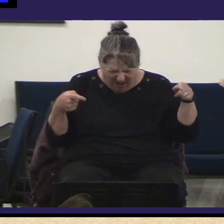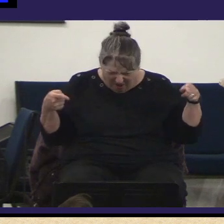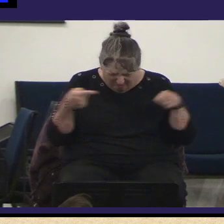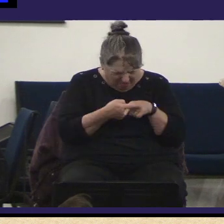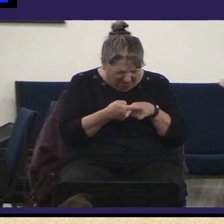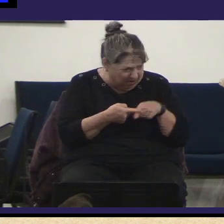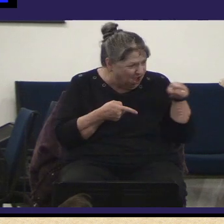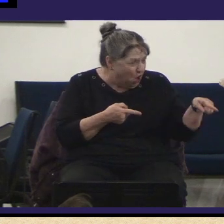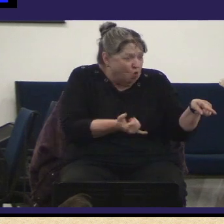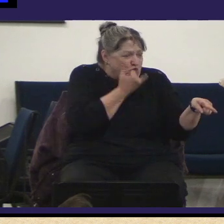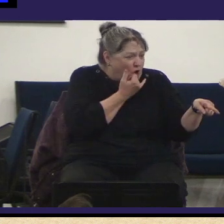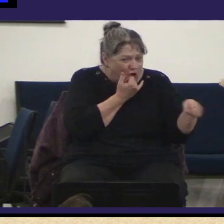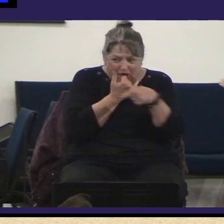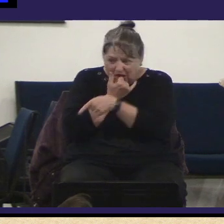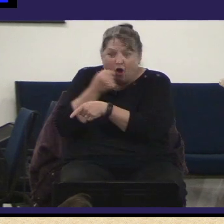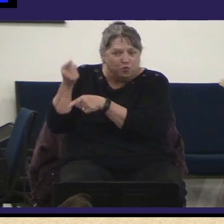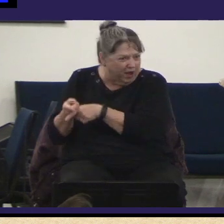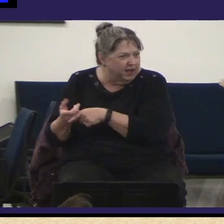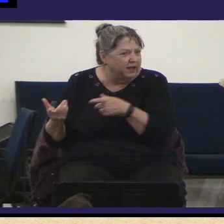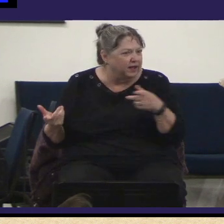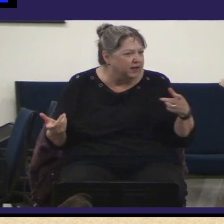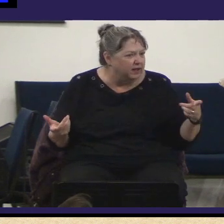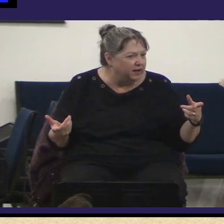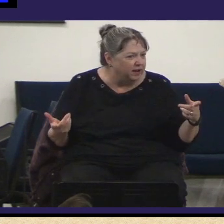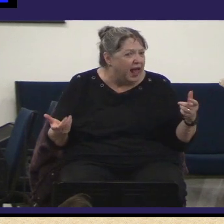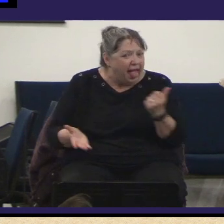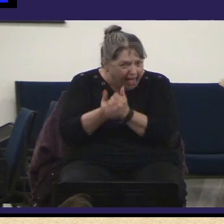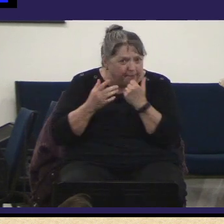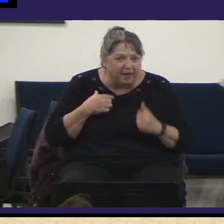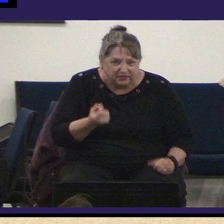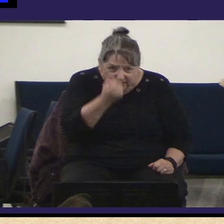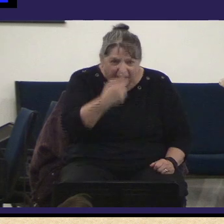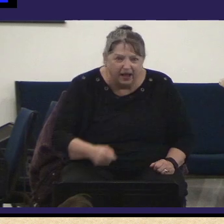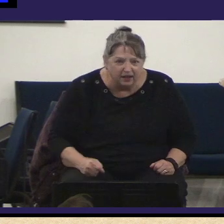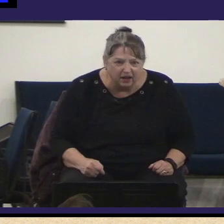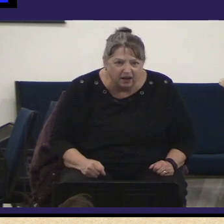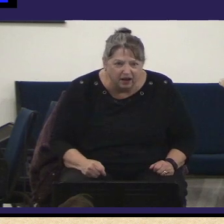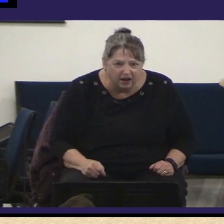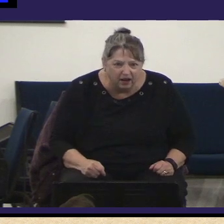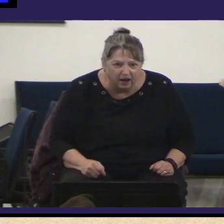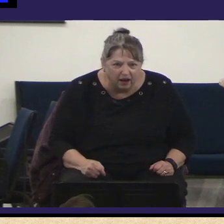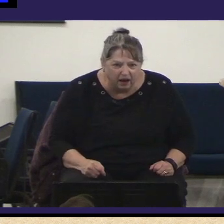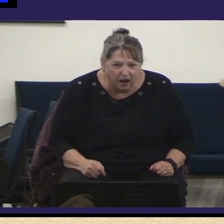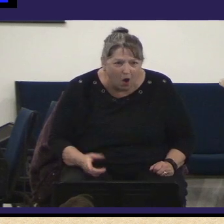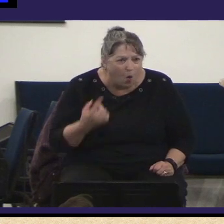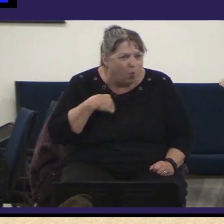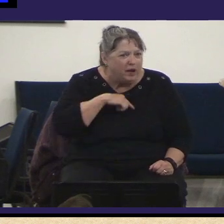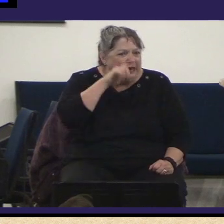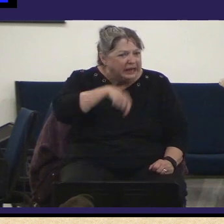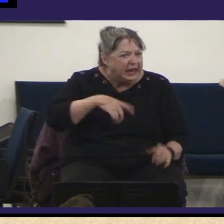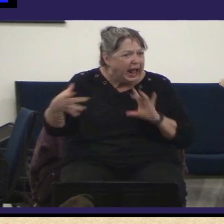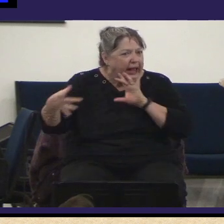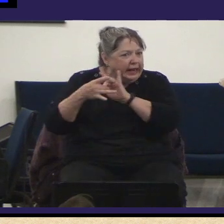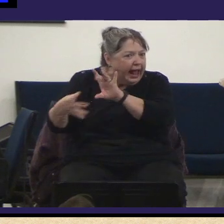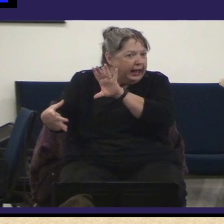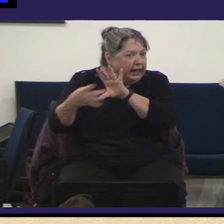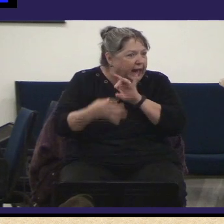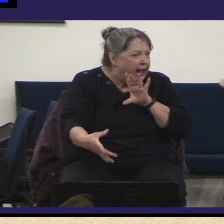lives that they want to attack. And they all connect, you see, as we go on. Five areas of our lives, and one of them has to be with truth.